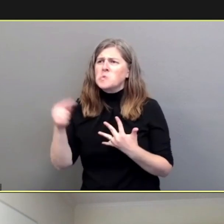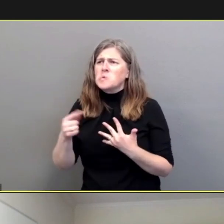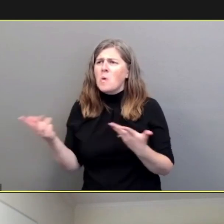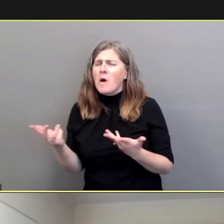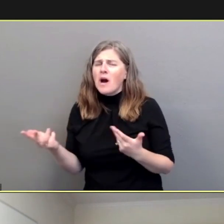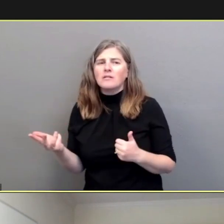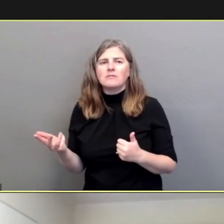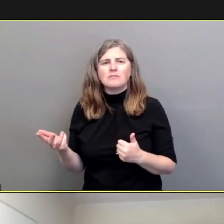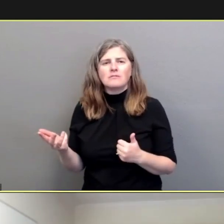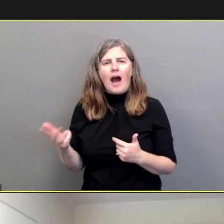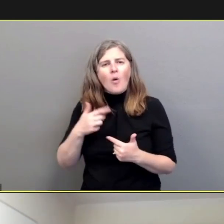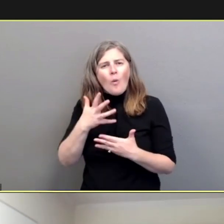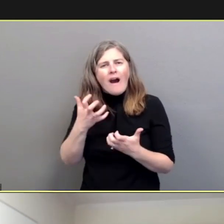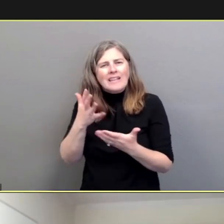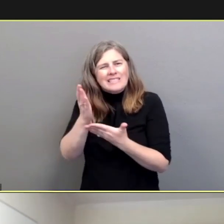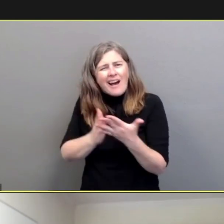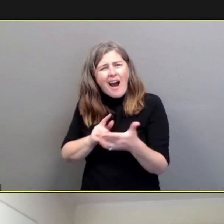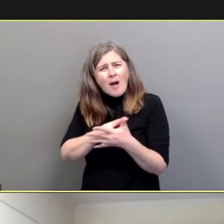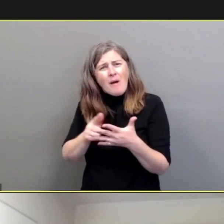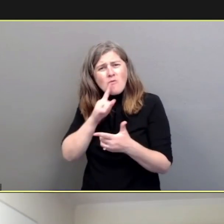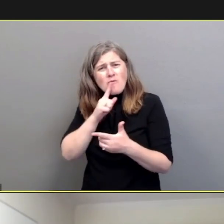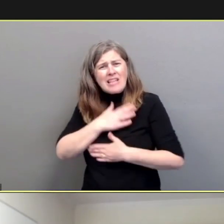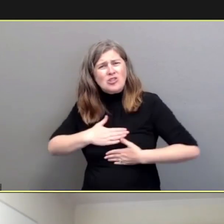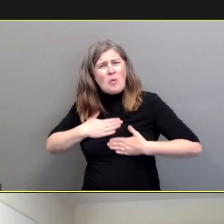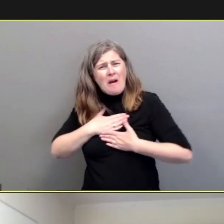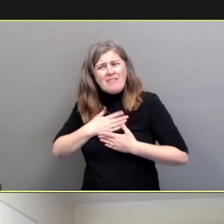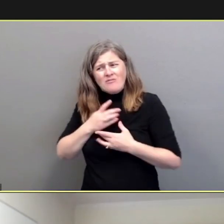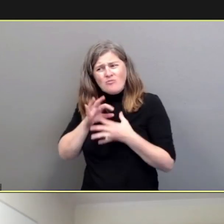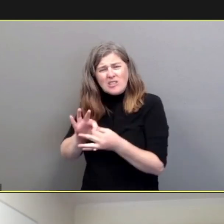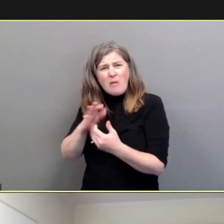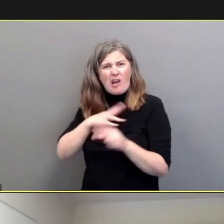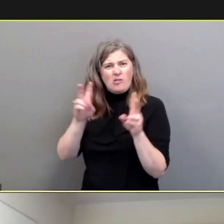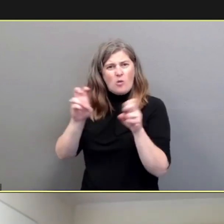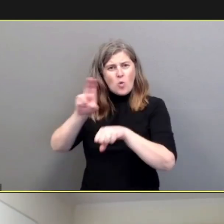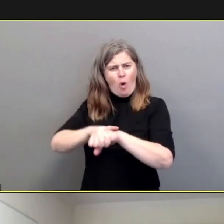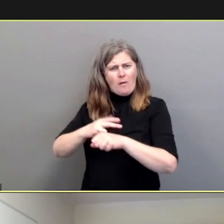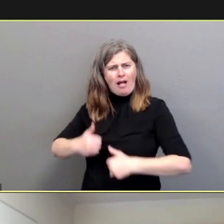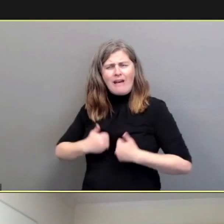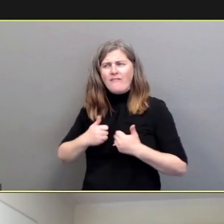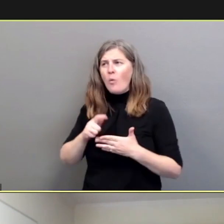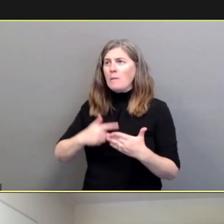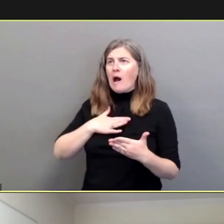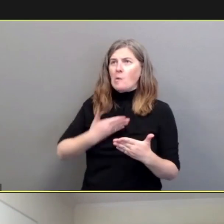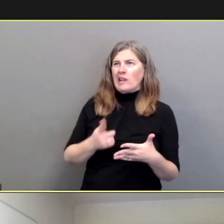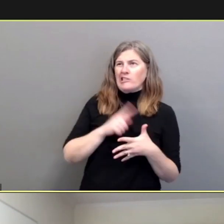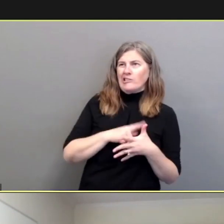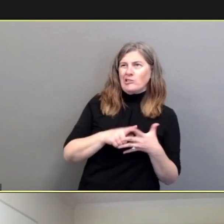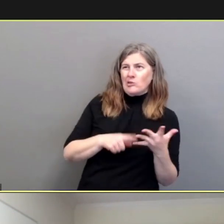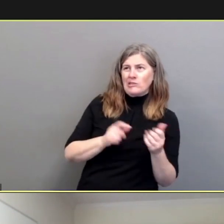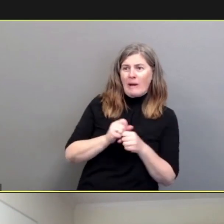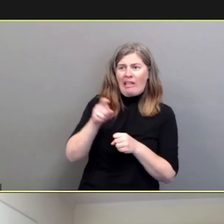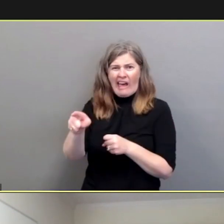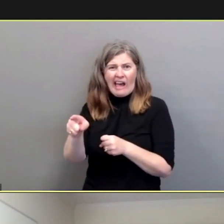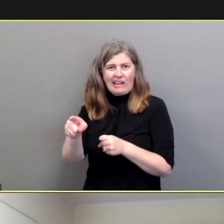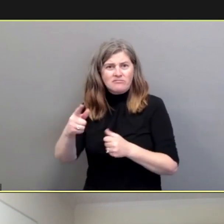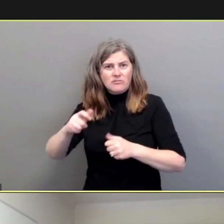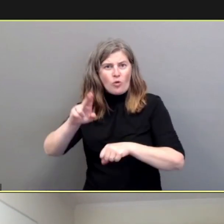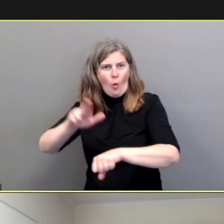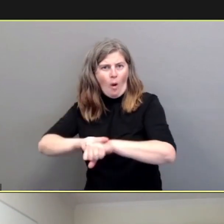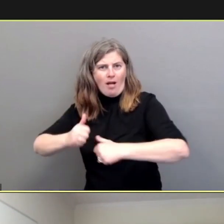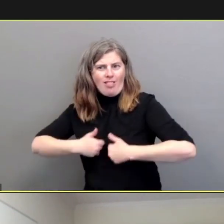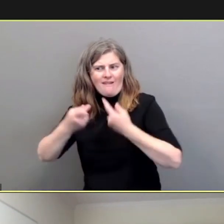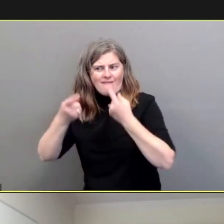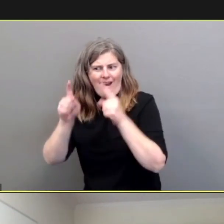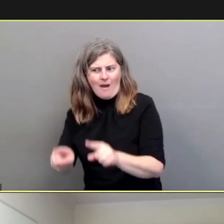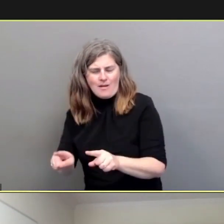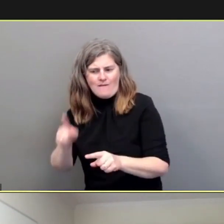get back to some aspects that I really enjoy about normal life, but so what am I willing to do to make those happen in a safe fashion and keep me